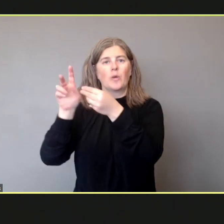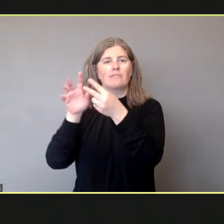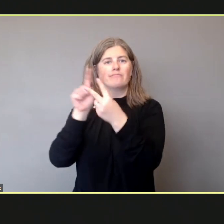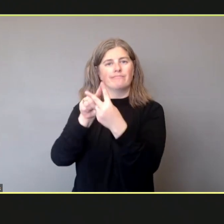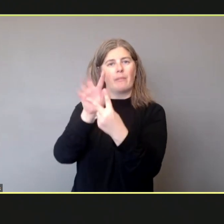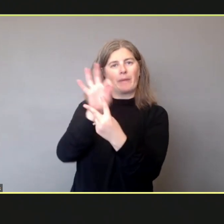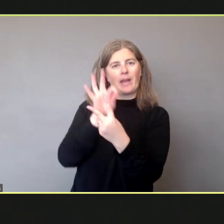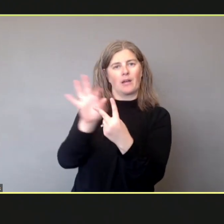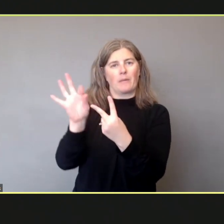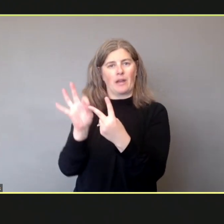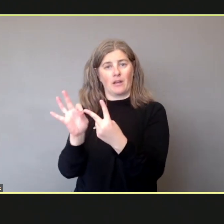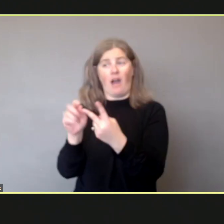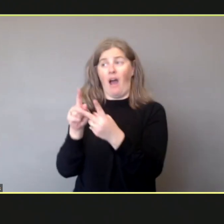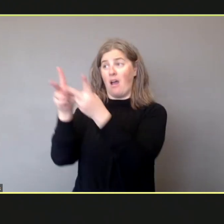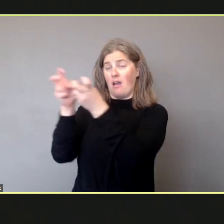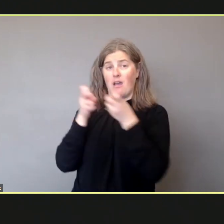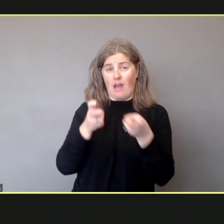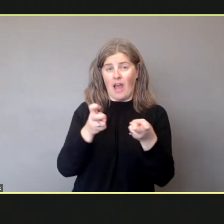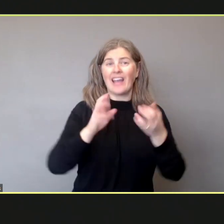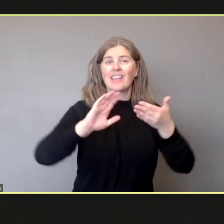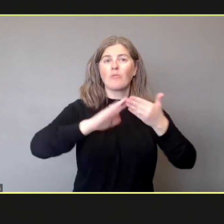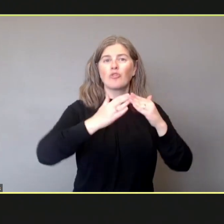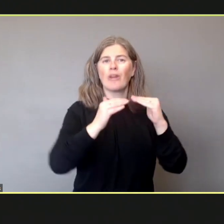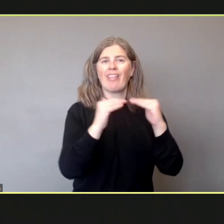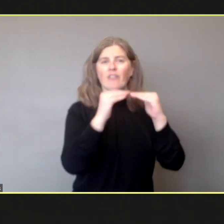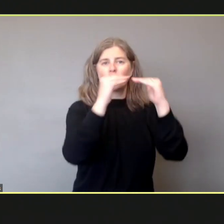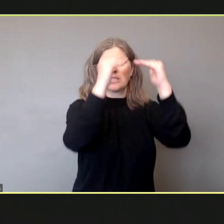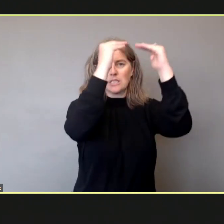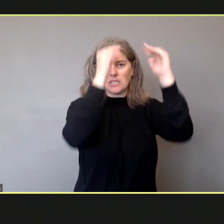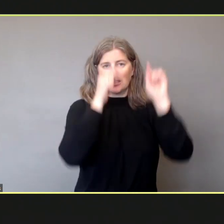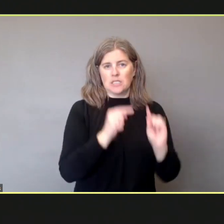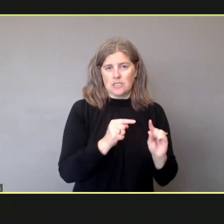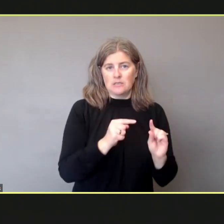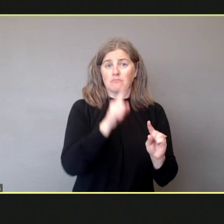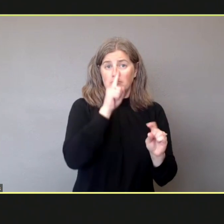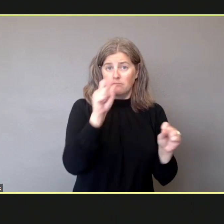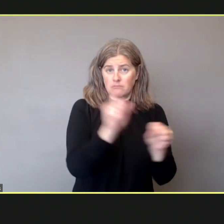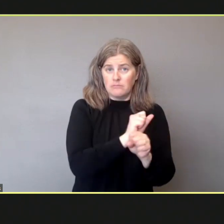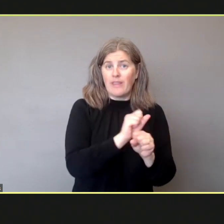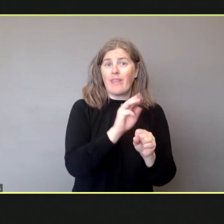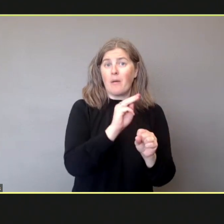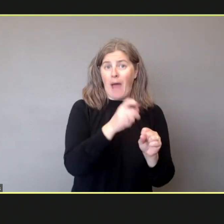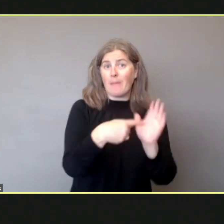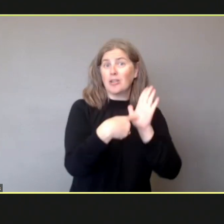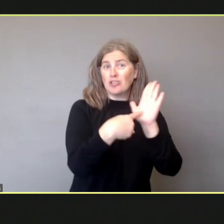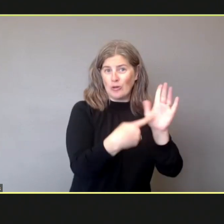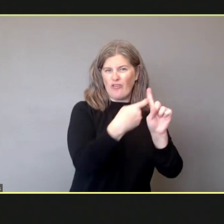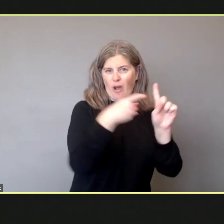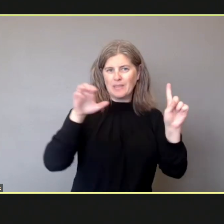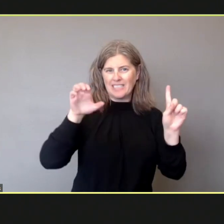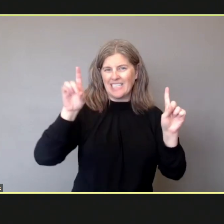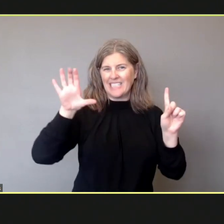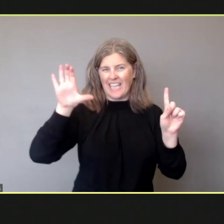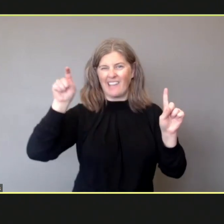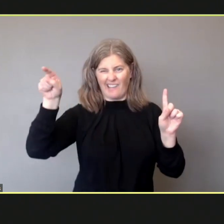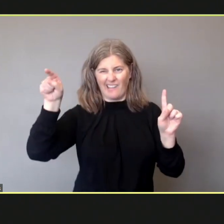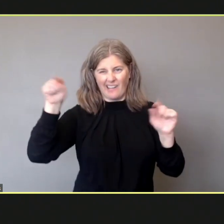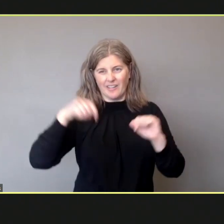The map I showed you is community levels. And that is the map I showed you. And that is